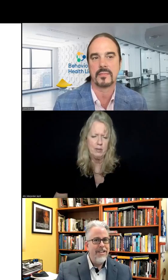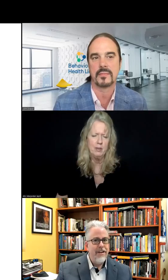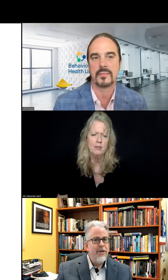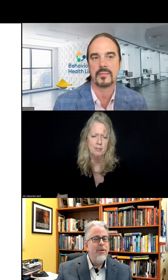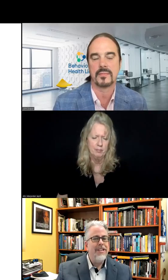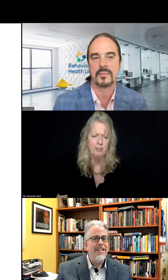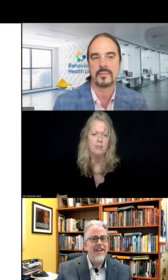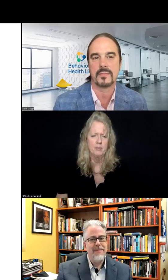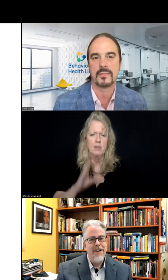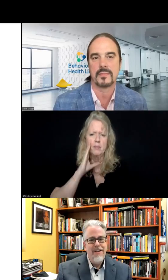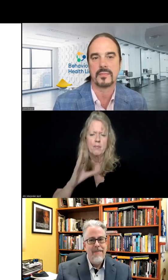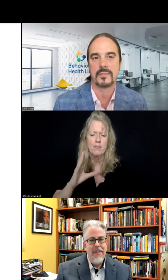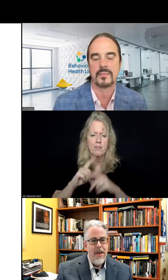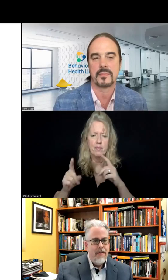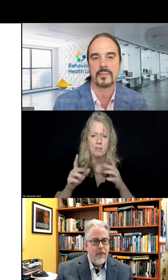too